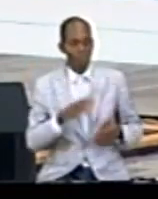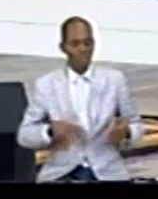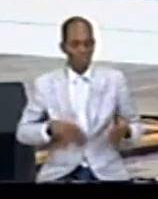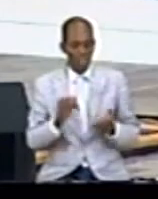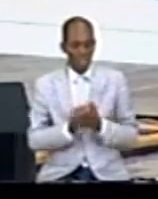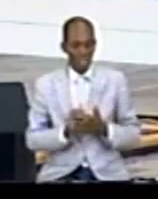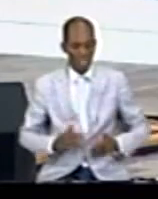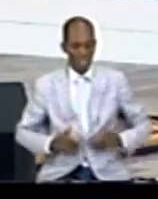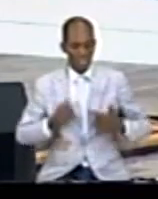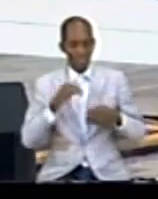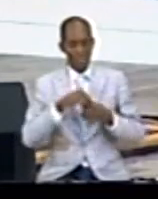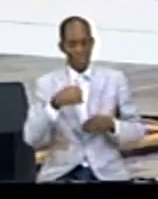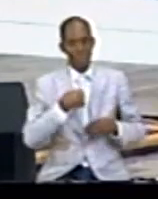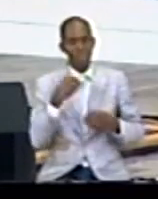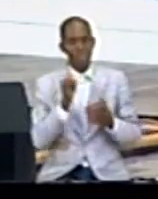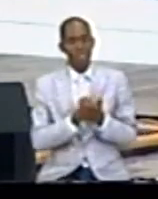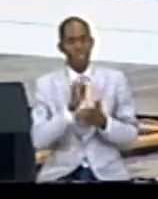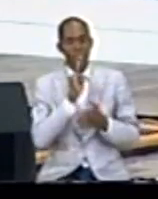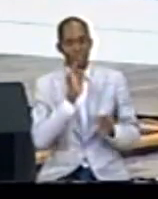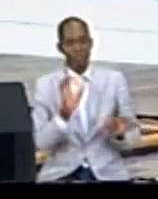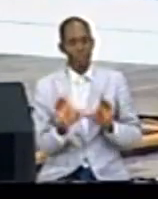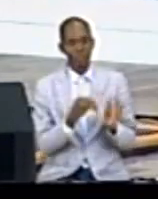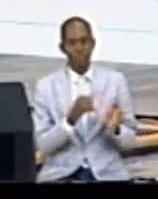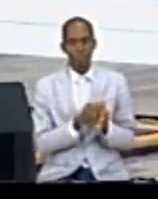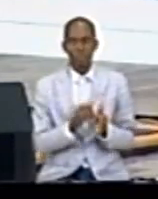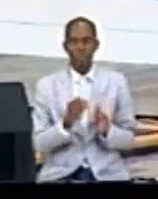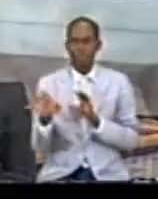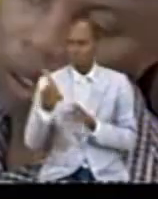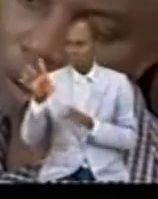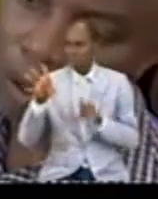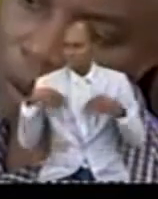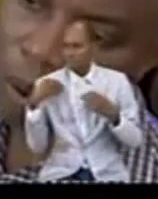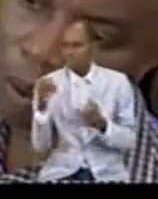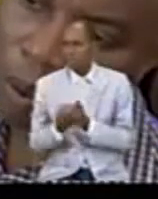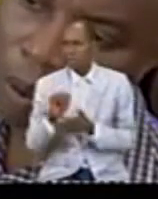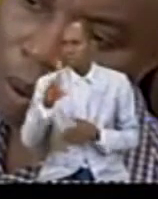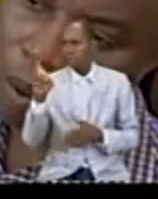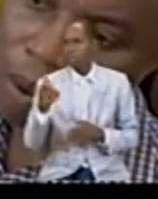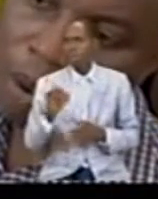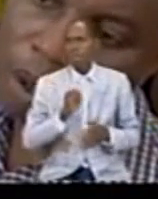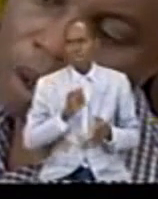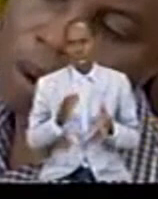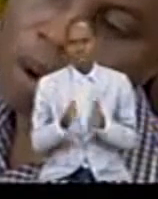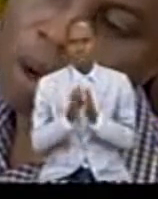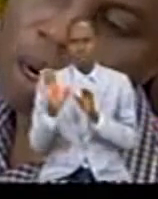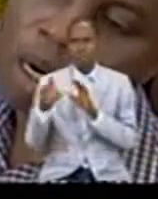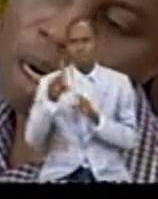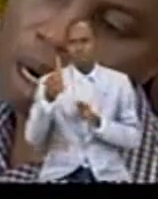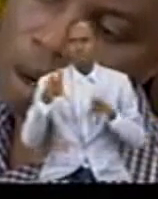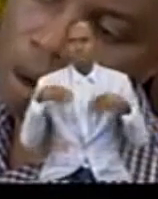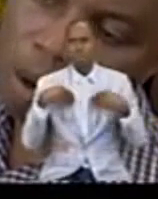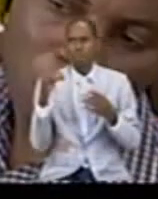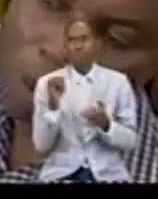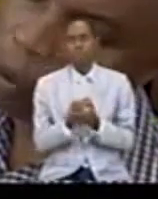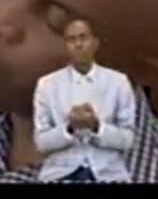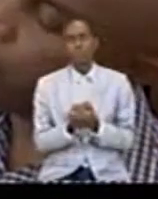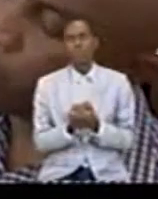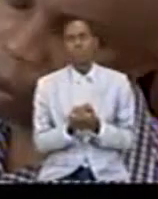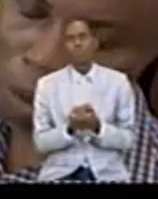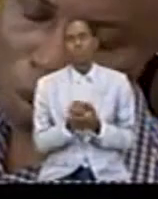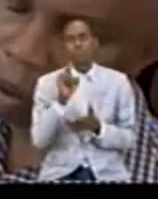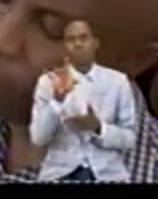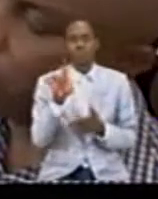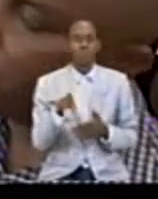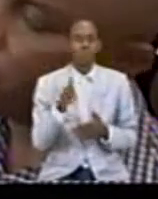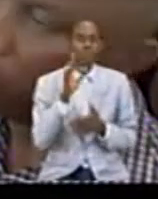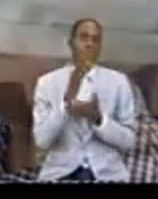me that is doing that. Do you accept that? I said, do you accept that? You find